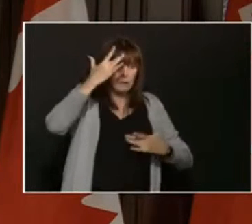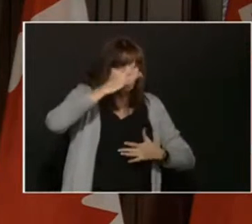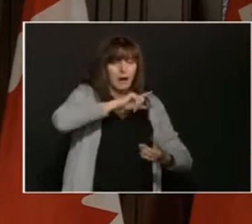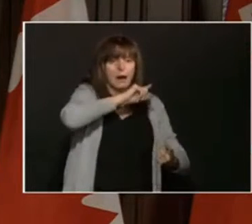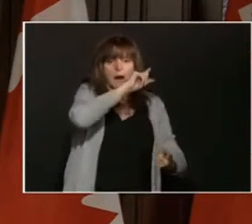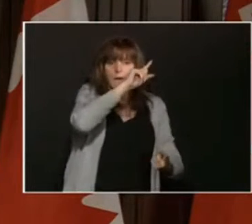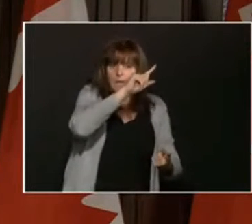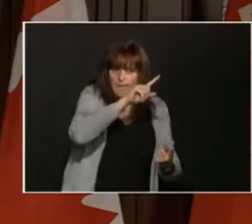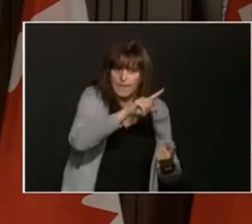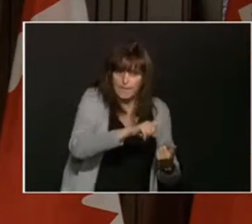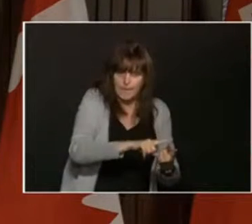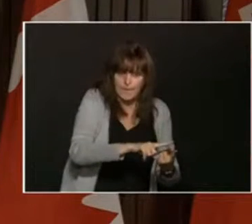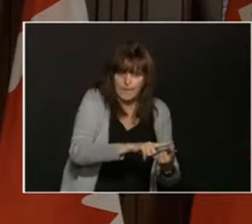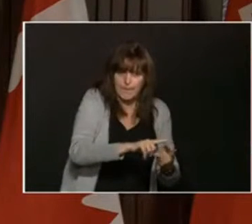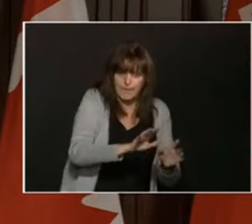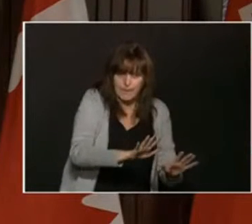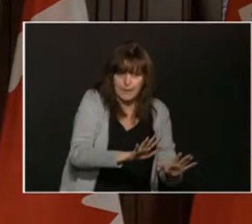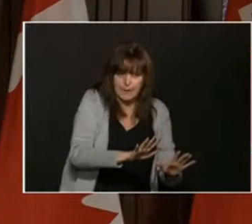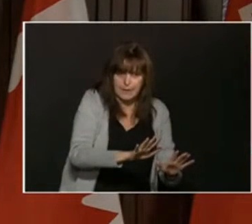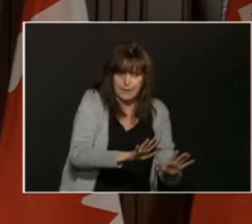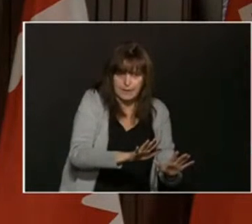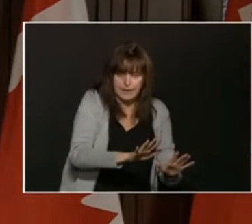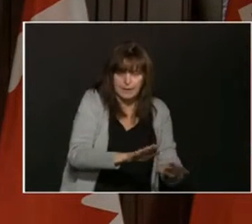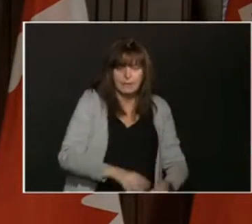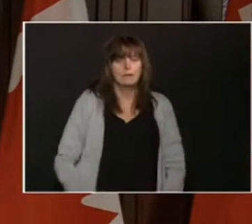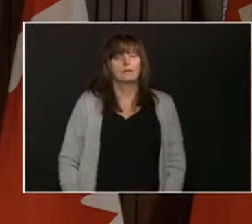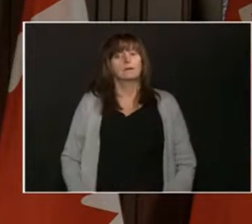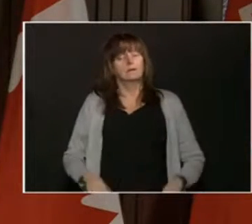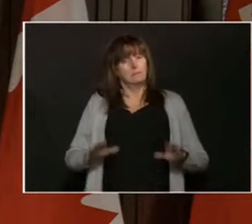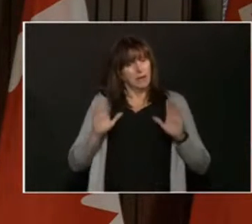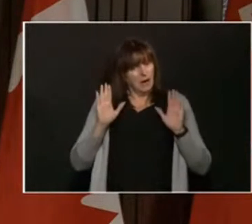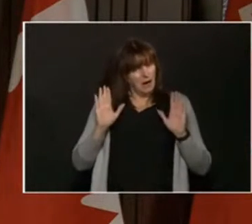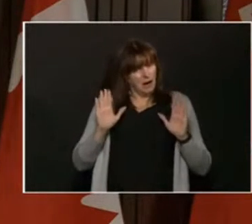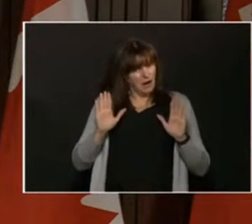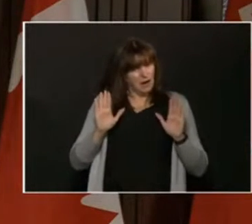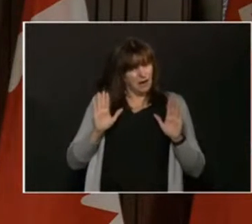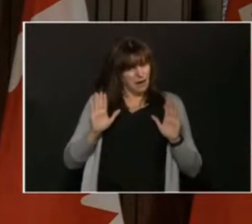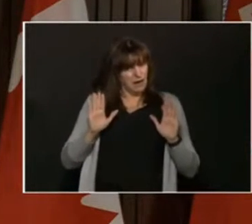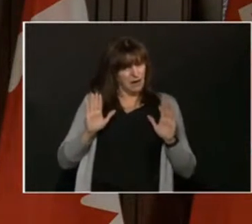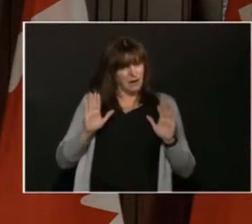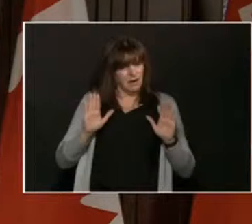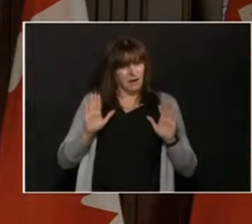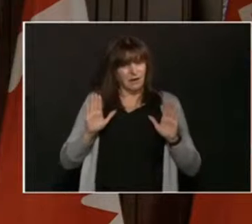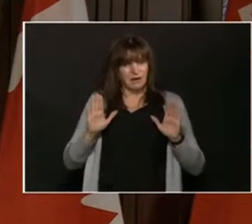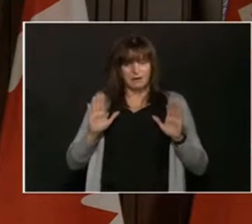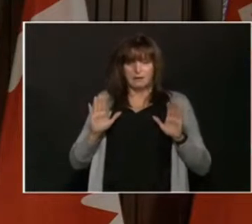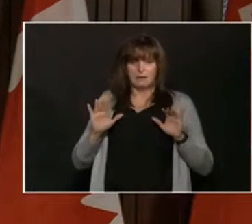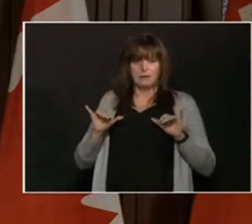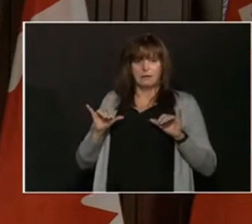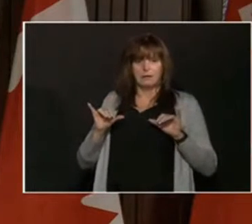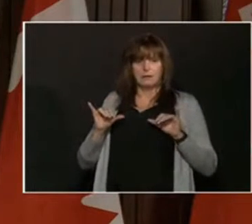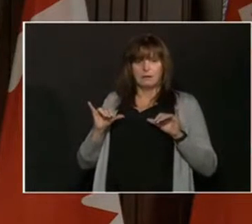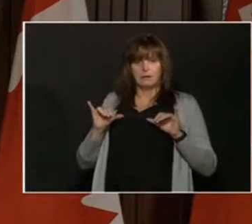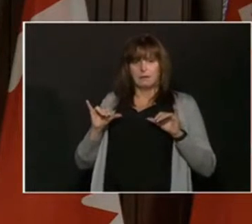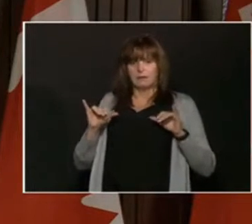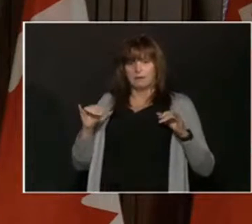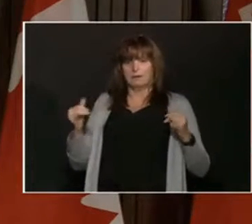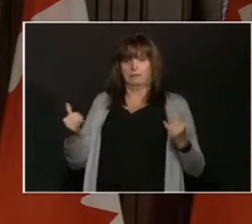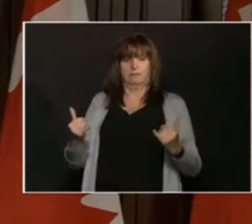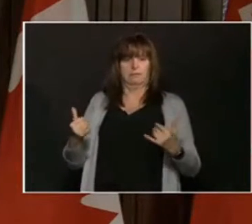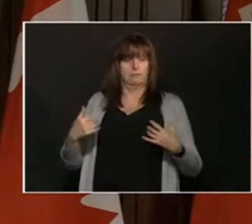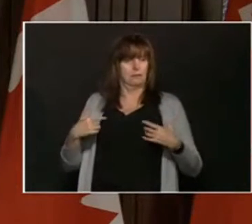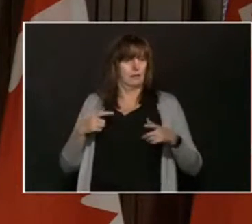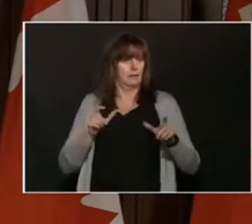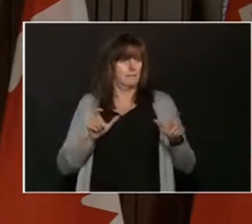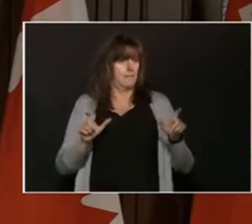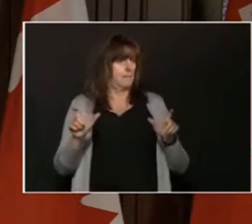populations. It will not give us herd immunity. So in order to get what we call herd immunity,